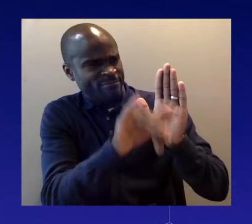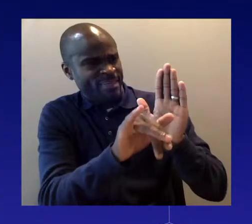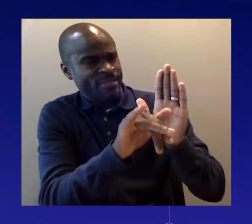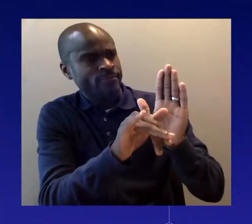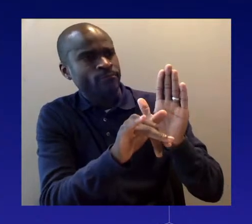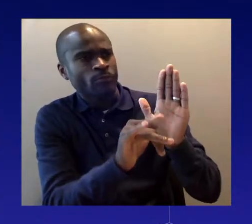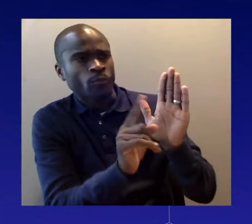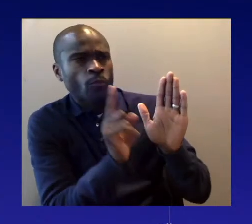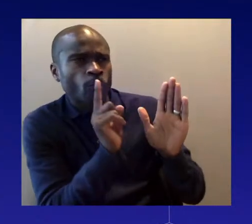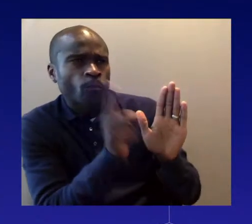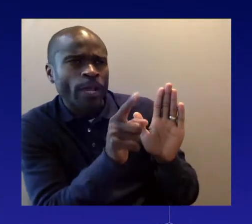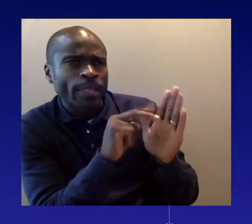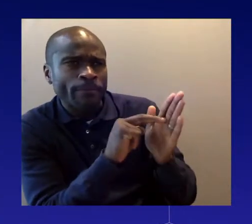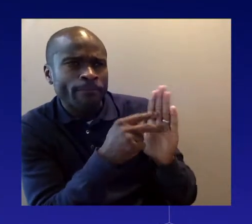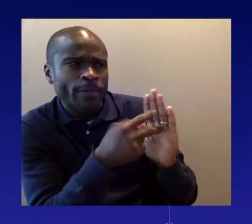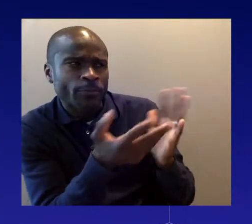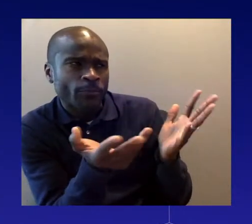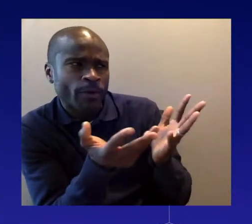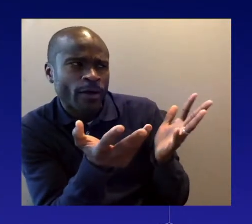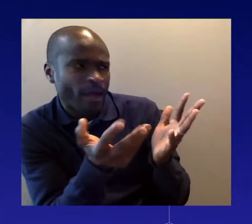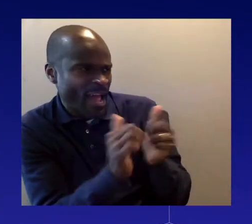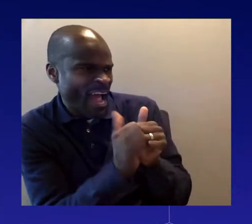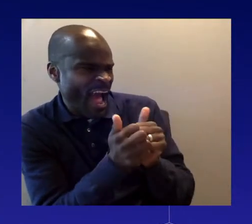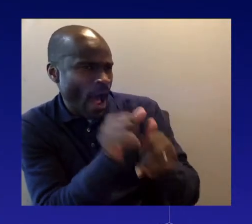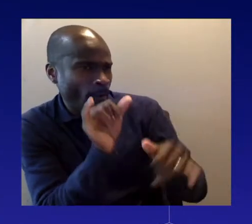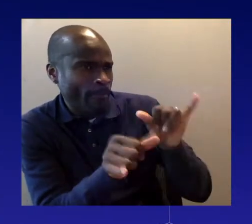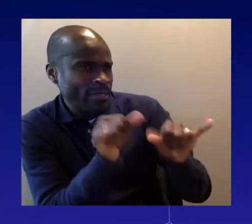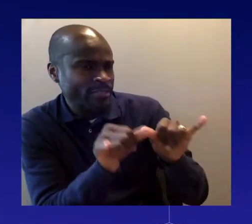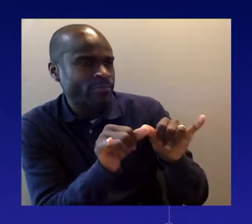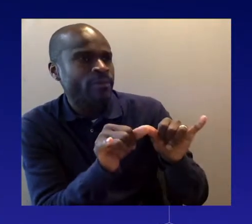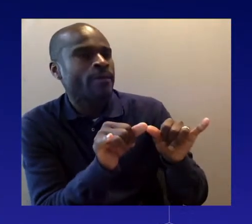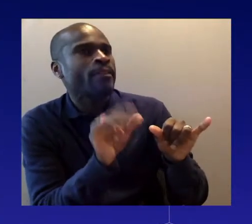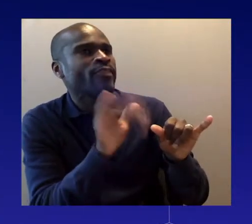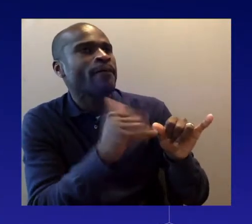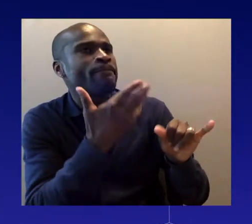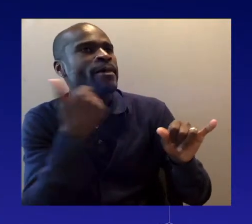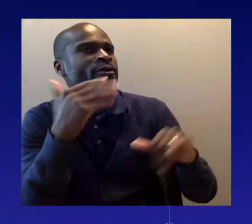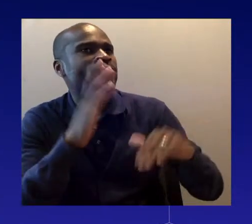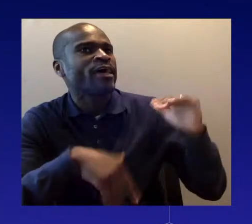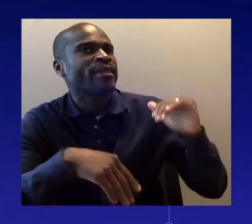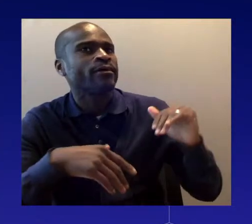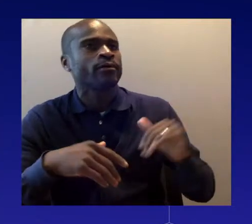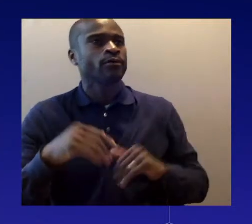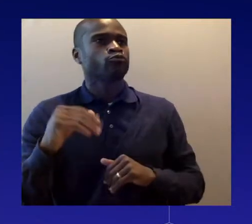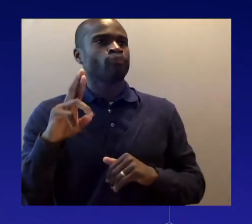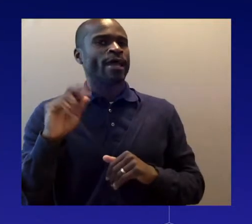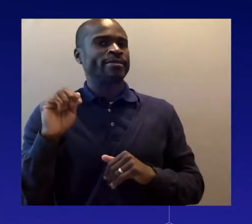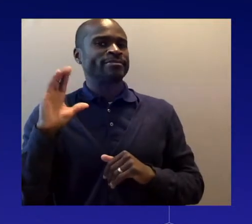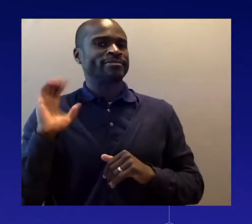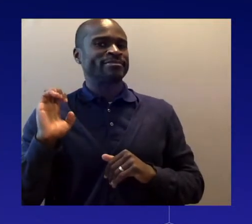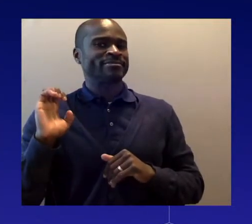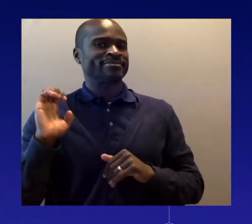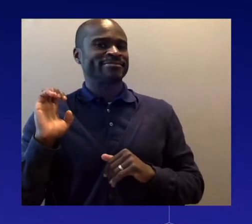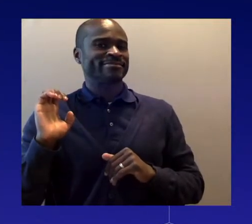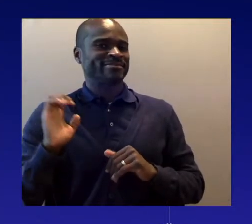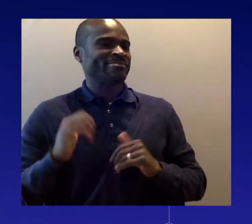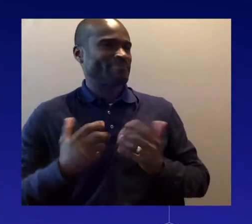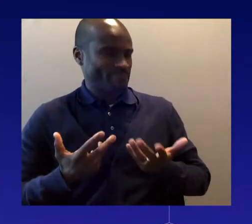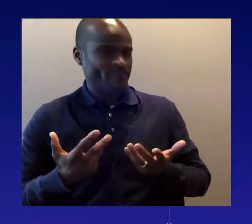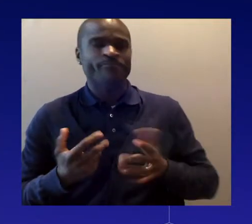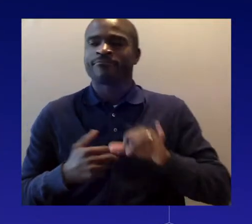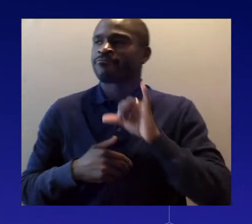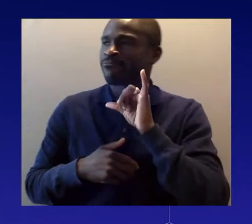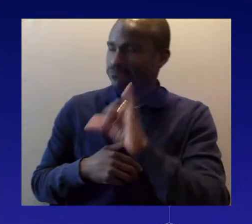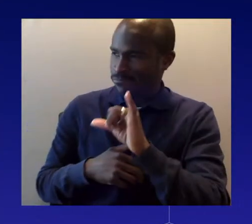more precisely than self-reported race? So we've already touched on it through some of your responses, but we talked about